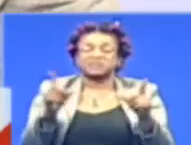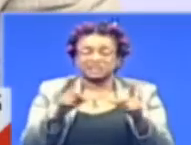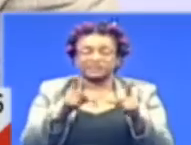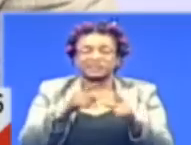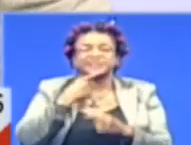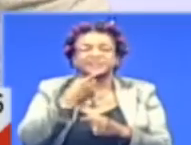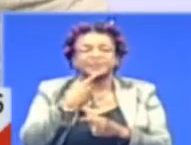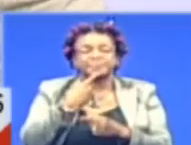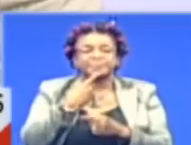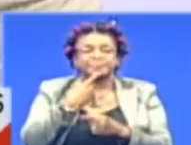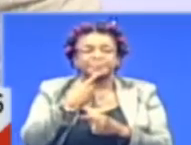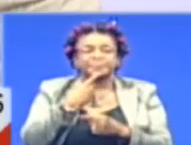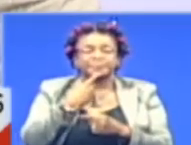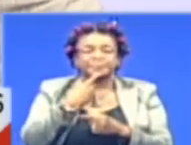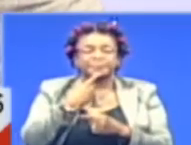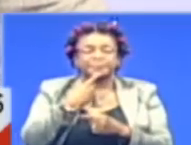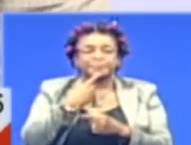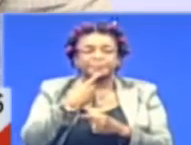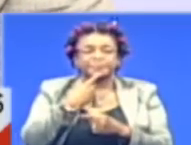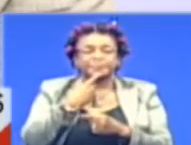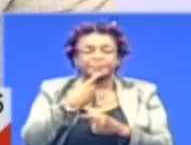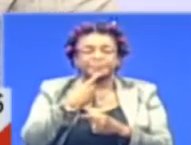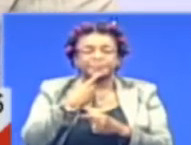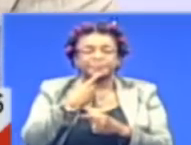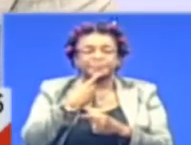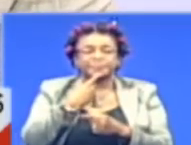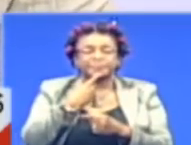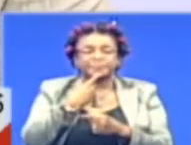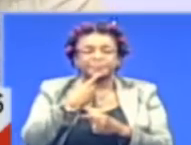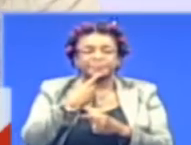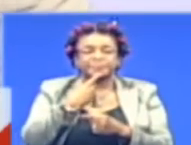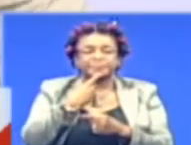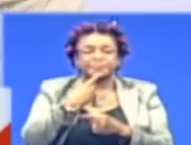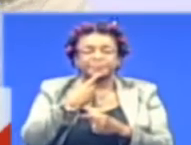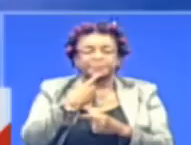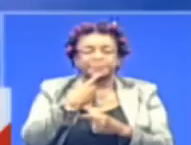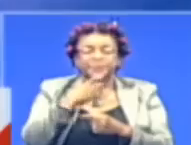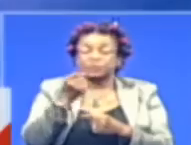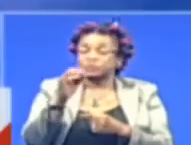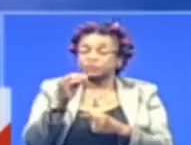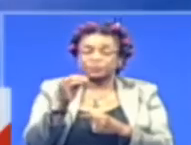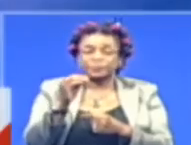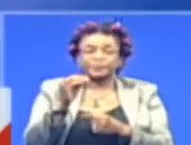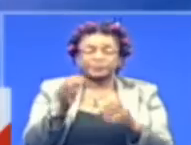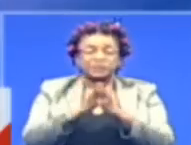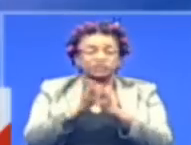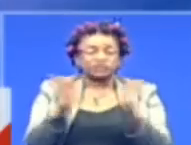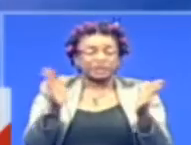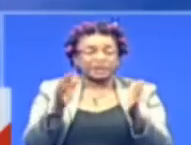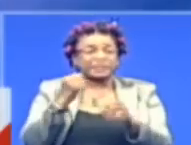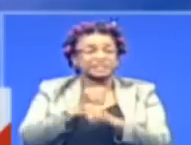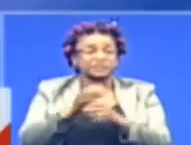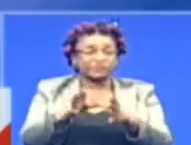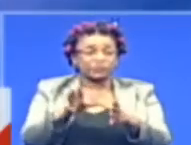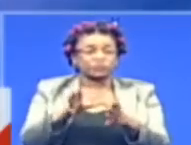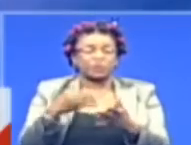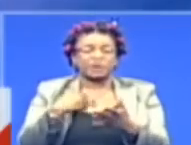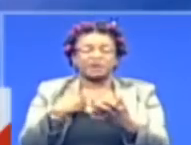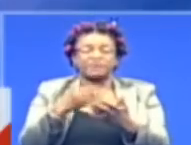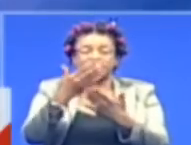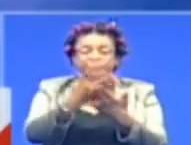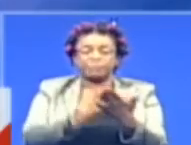beyond what was actually given to them. Okay, so generally the task force is supposed to come up with a report in the next 90 days, and